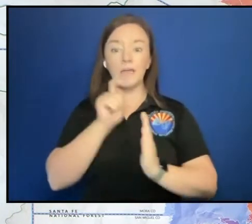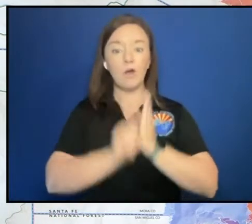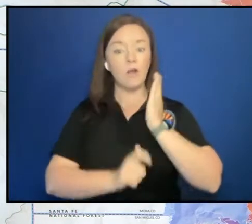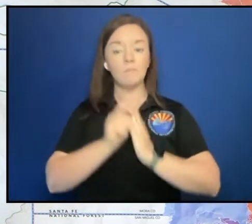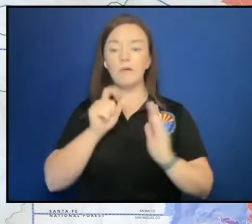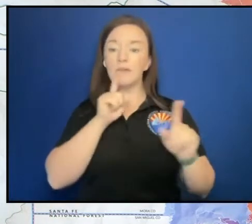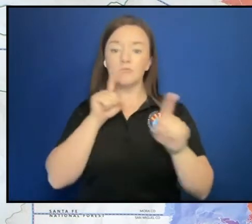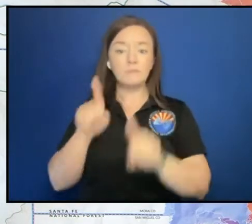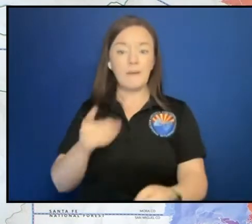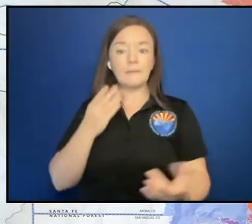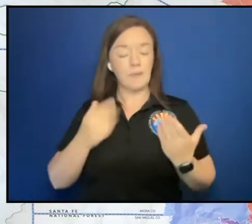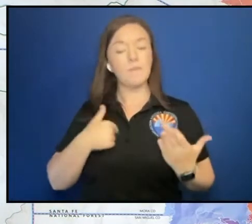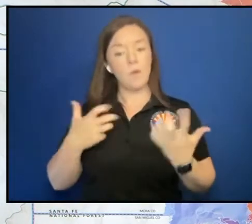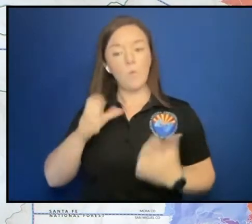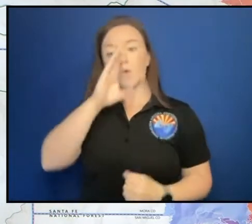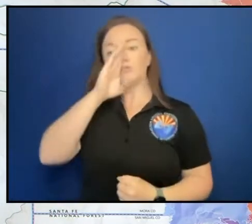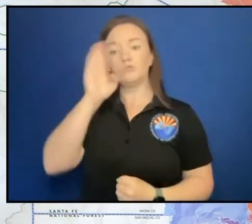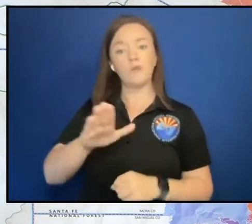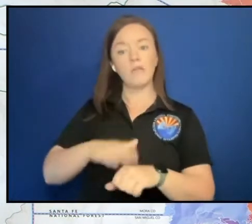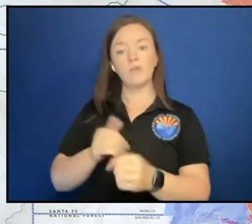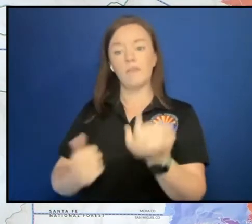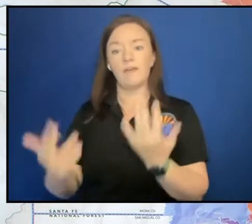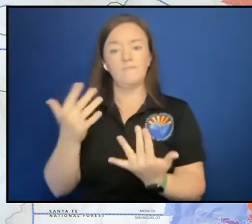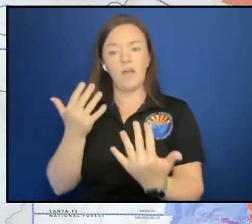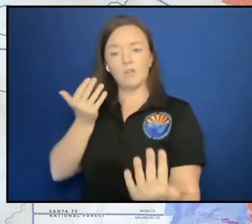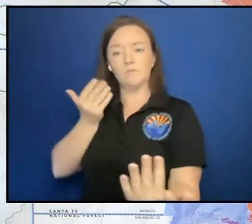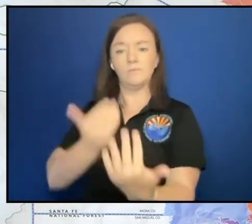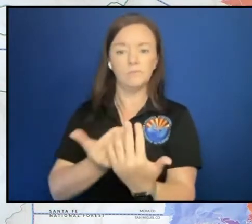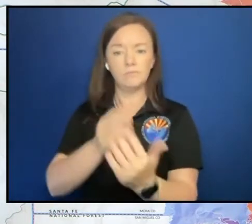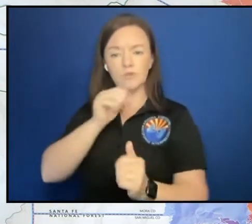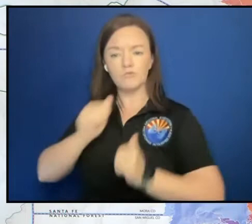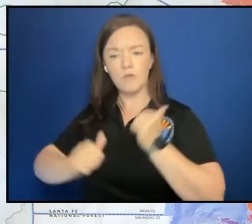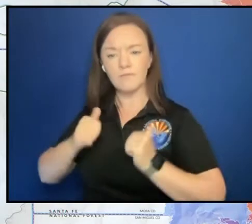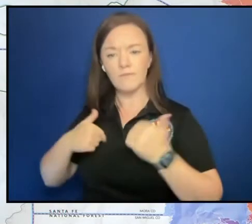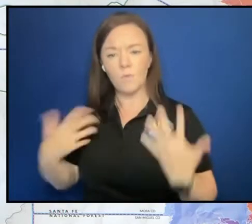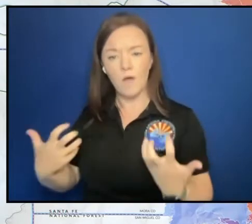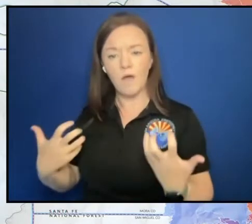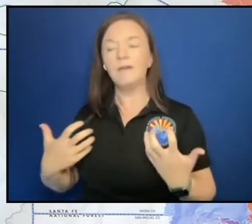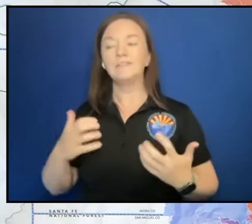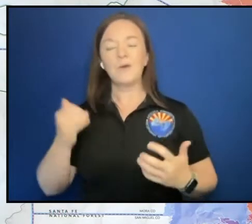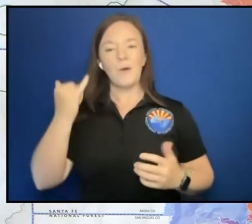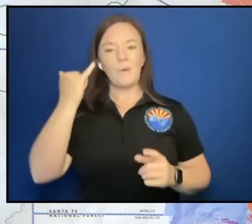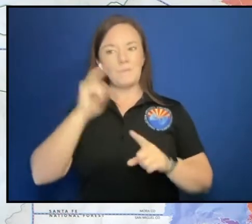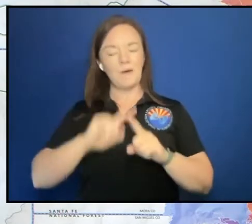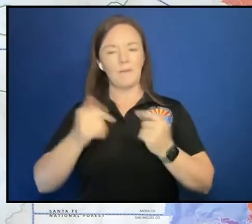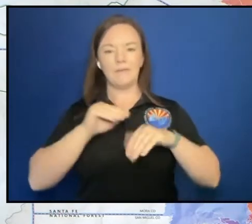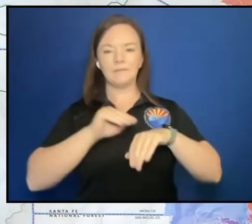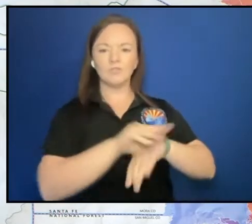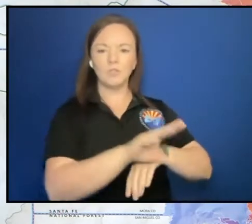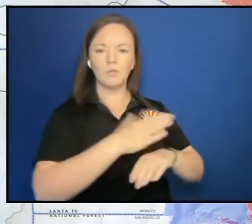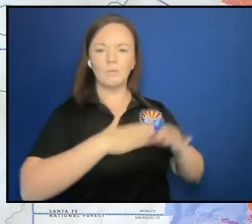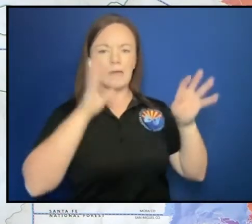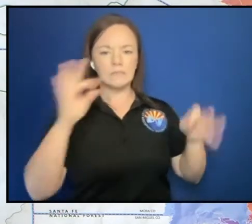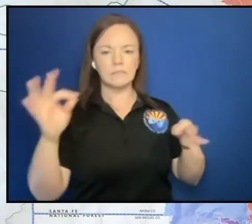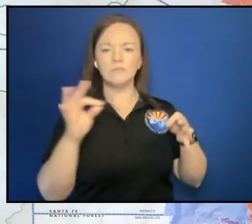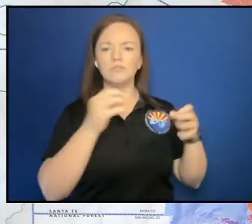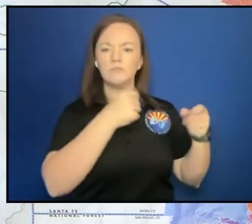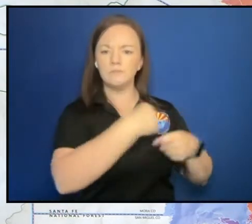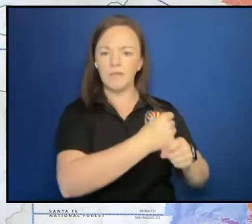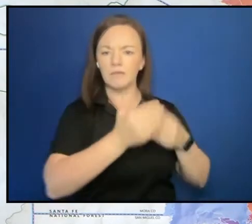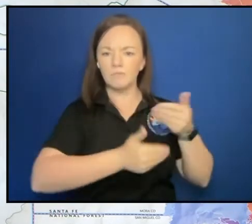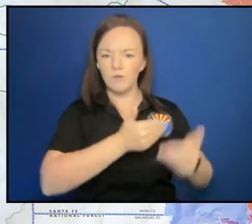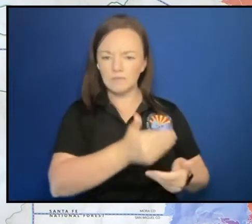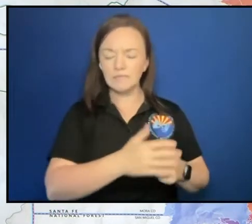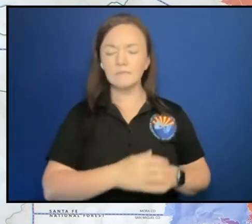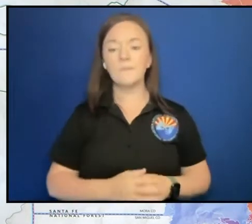aggressive. And so that can create some uncertainty in the decision-making process. And the other thing is criteria for evaluating the options.